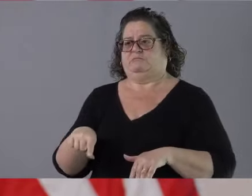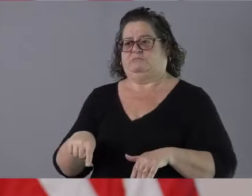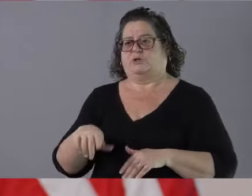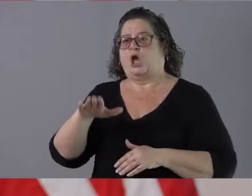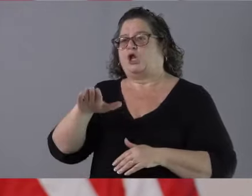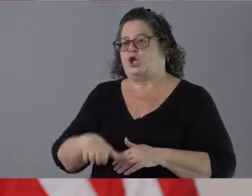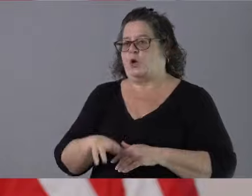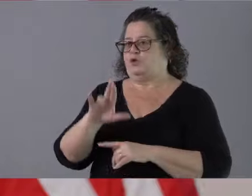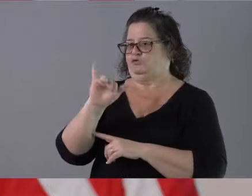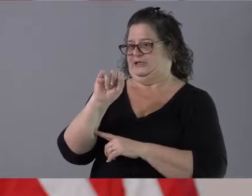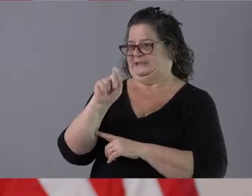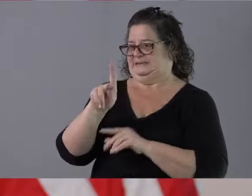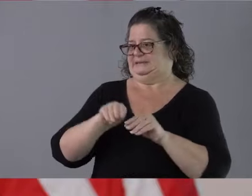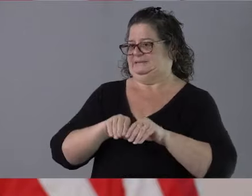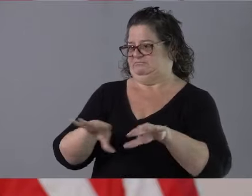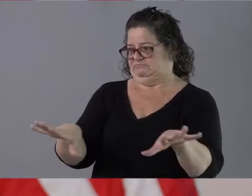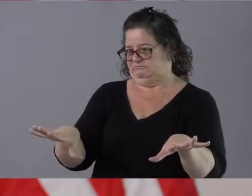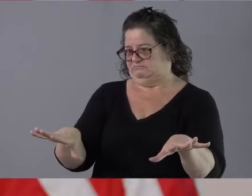other